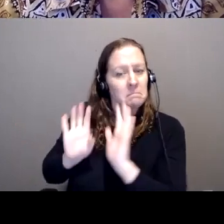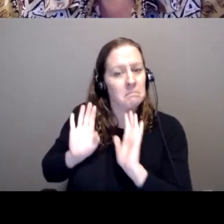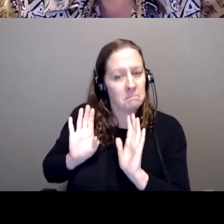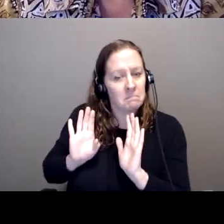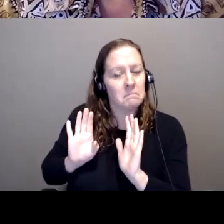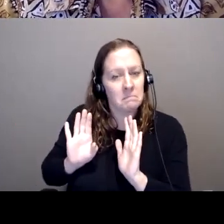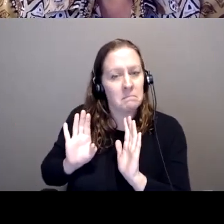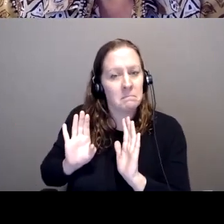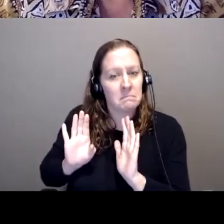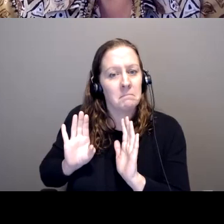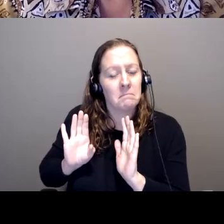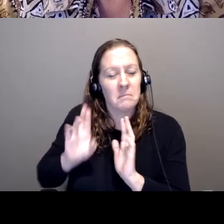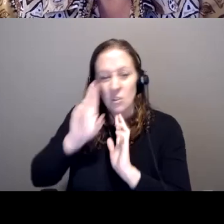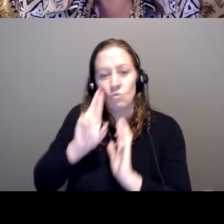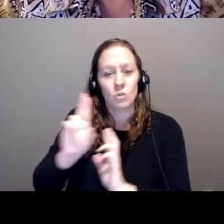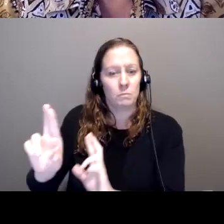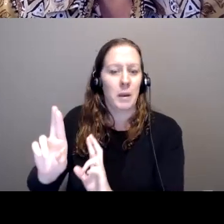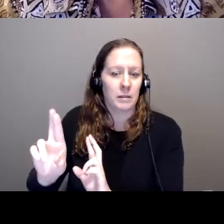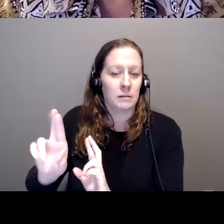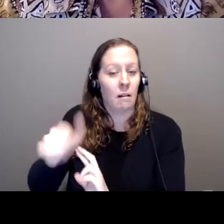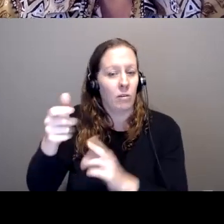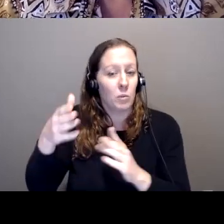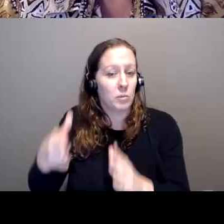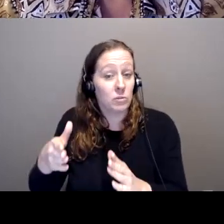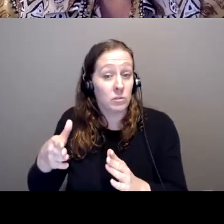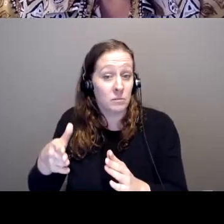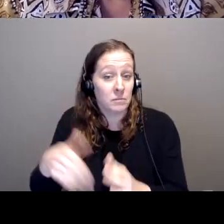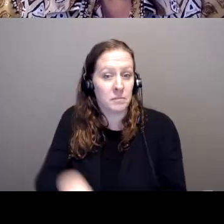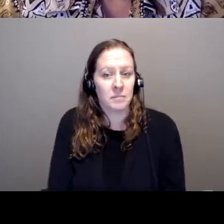we respect the other person.